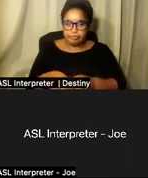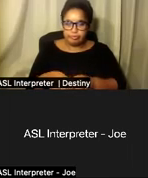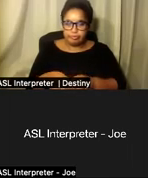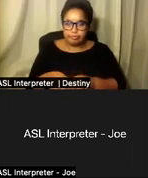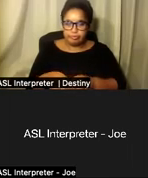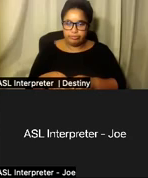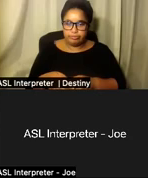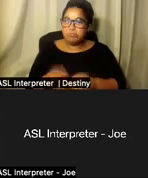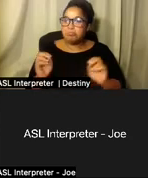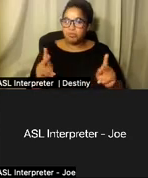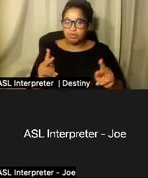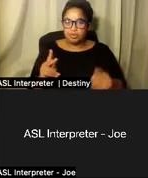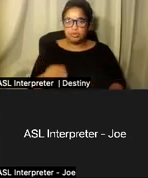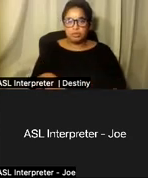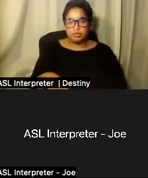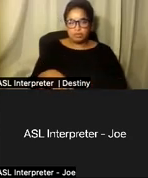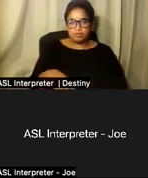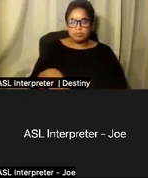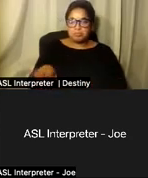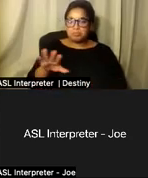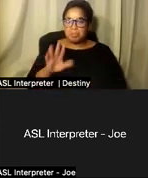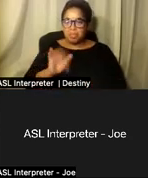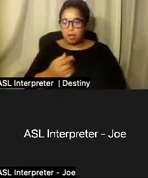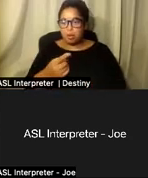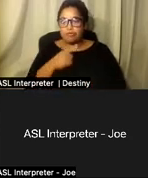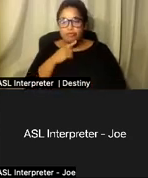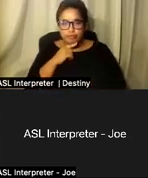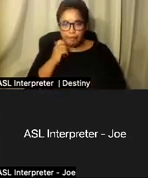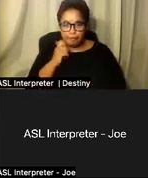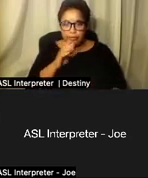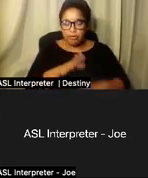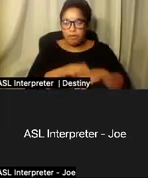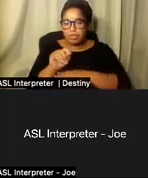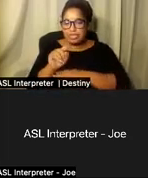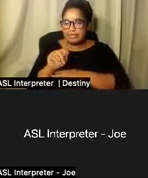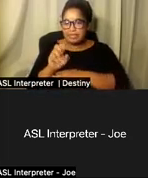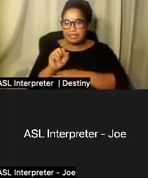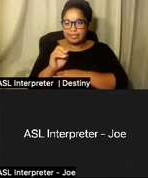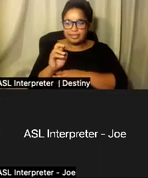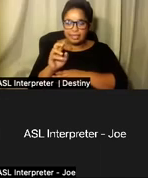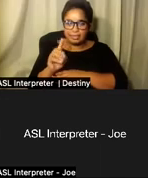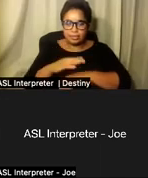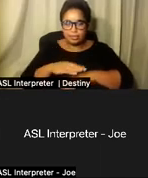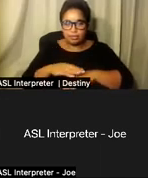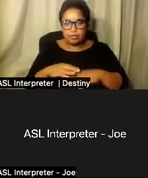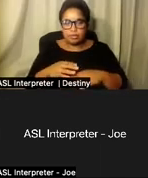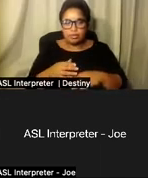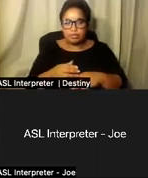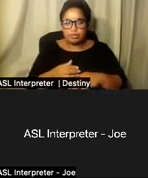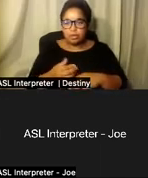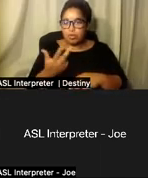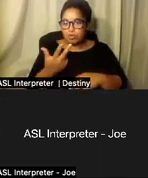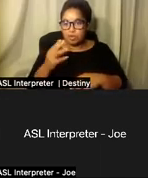All right, so that one's just about dry on the TV stand. So we're gonna be removing the 3M film on